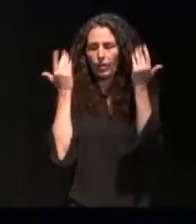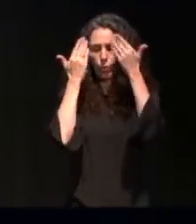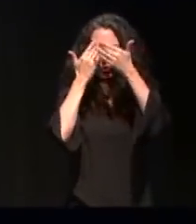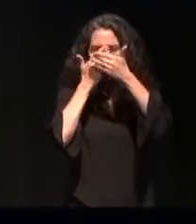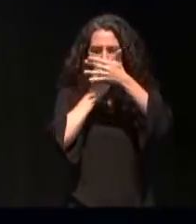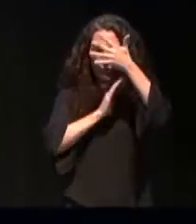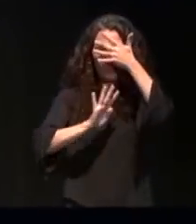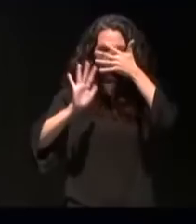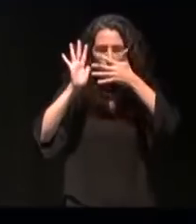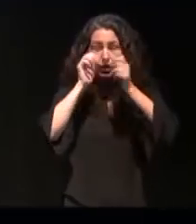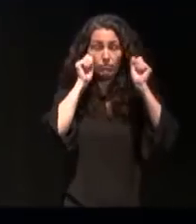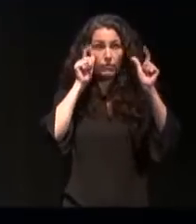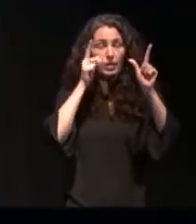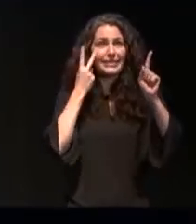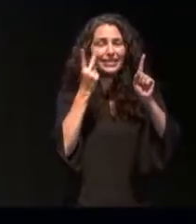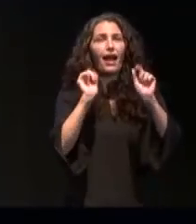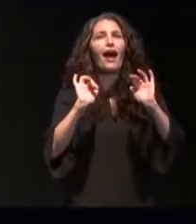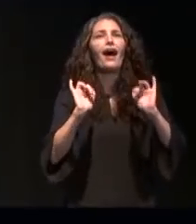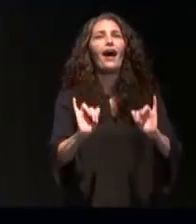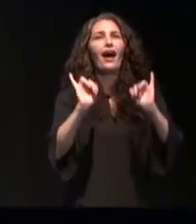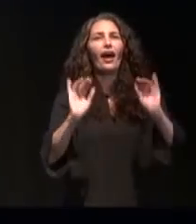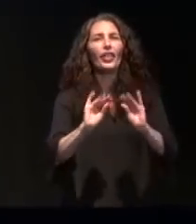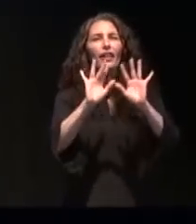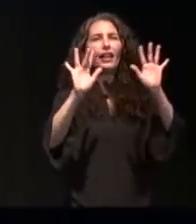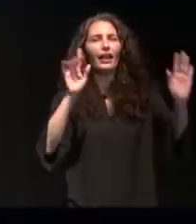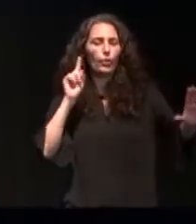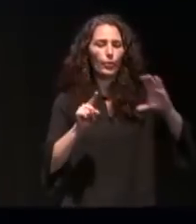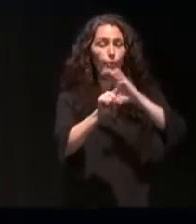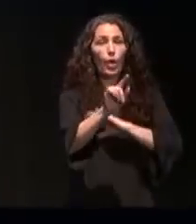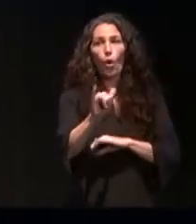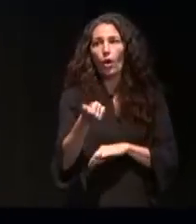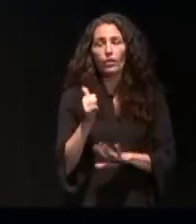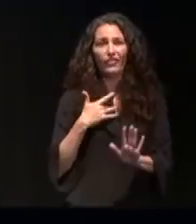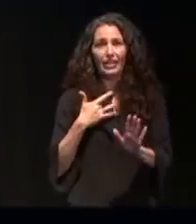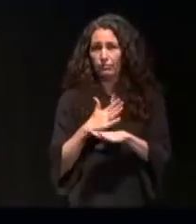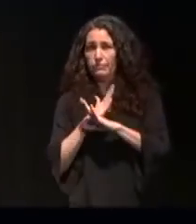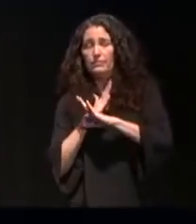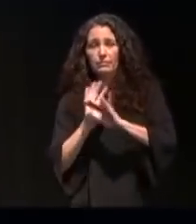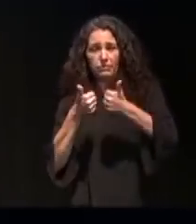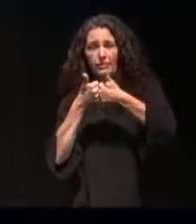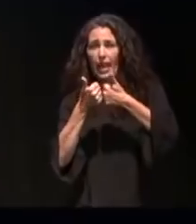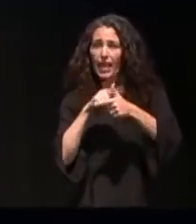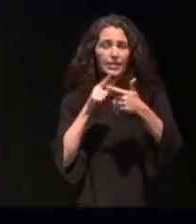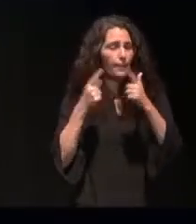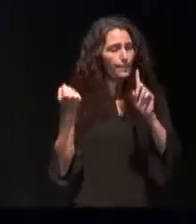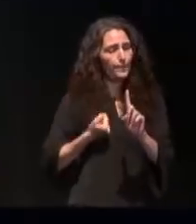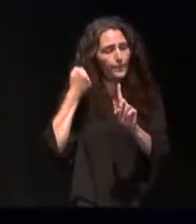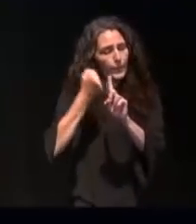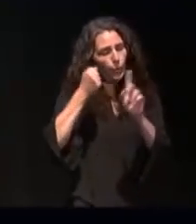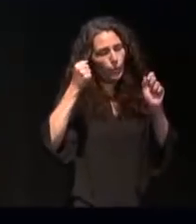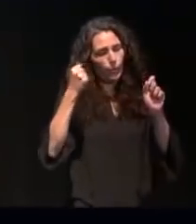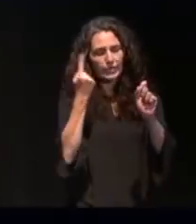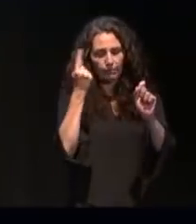around us, and suddenly we could see that there was light all about us. Moments in which our back was against the wall, and then incrementally or suddenly, a way